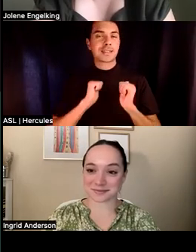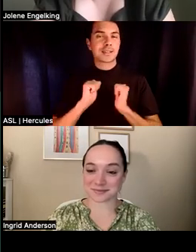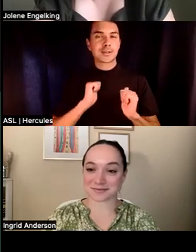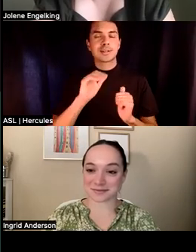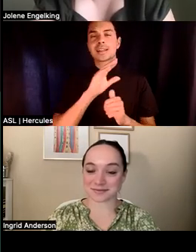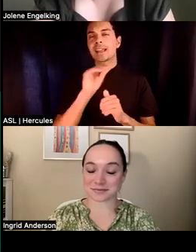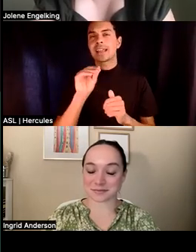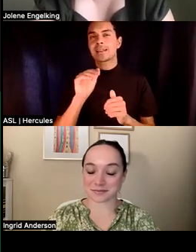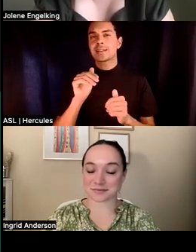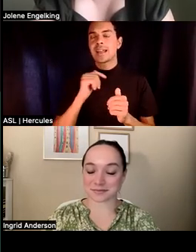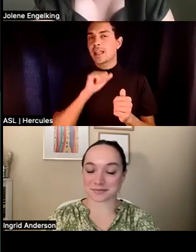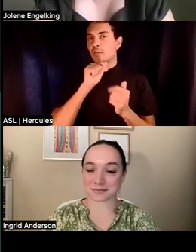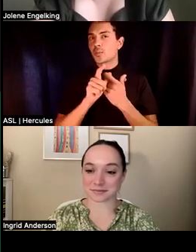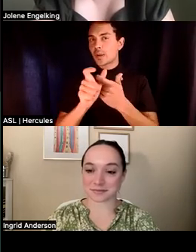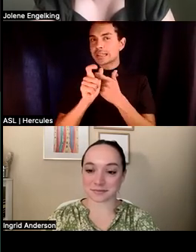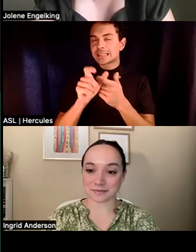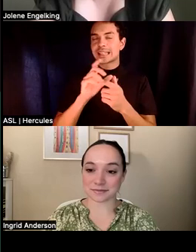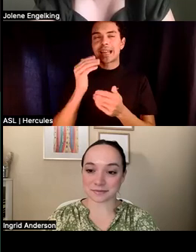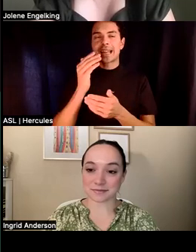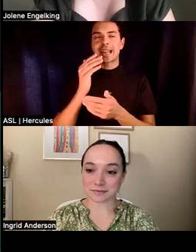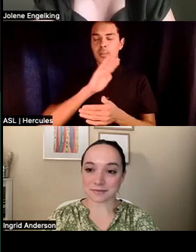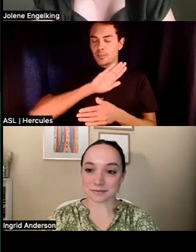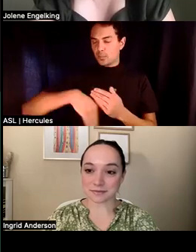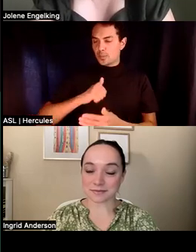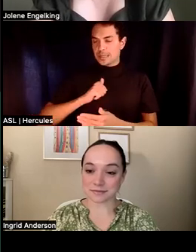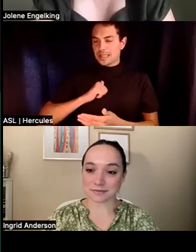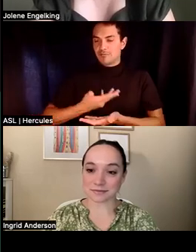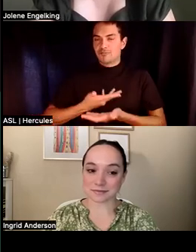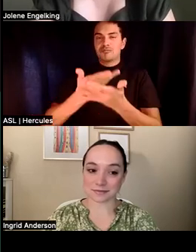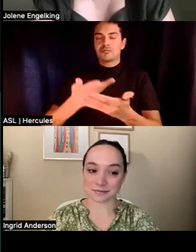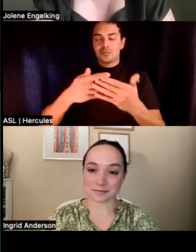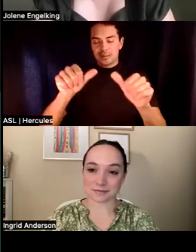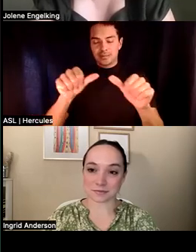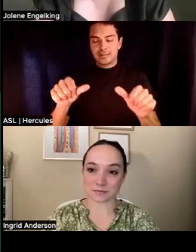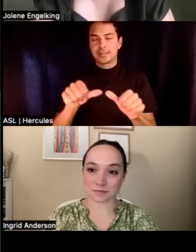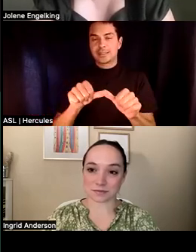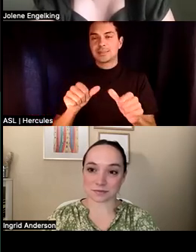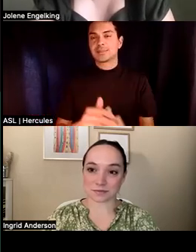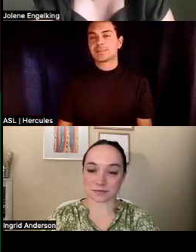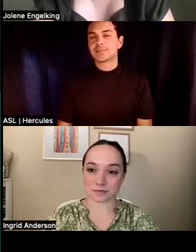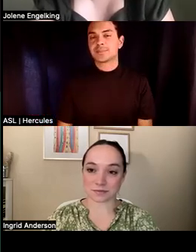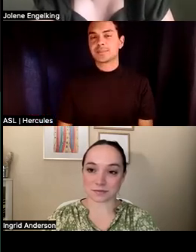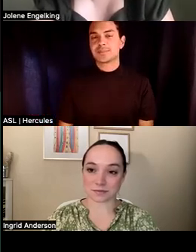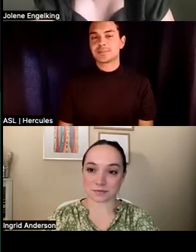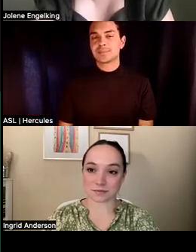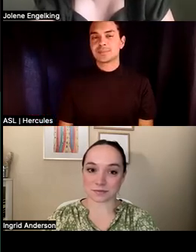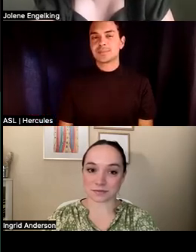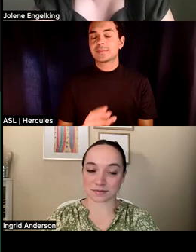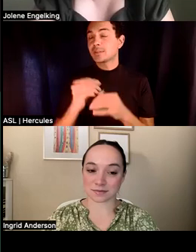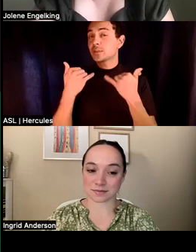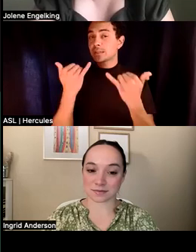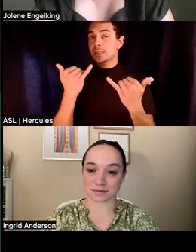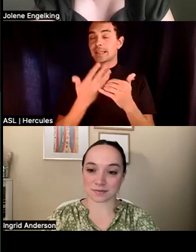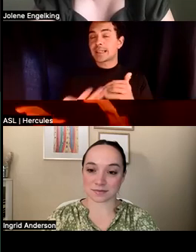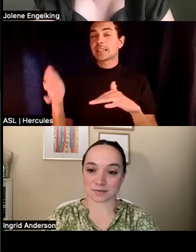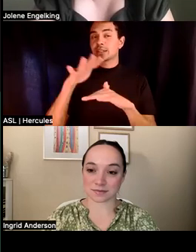full self to all the spaces that we can be in, which I think also aligns with what we're talking about today. And today, in addition